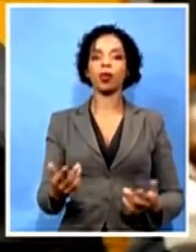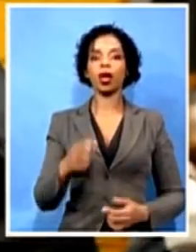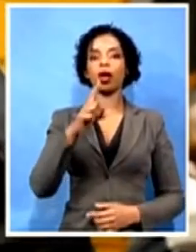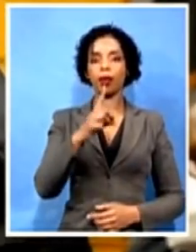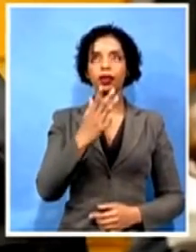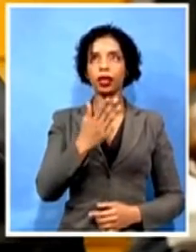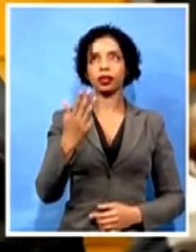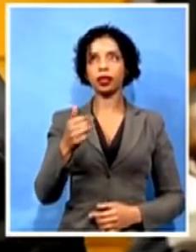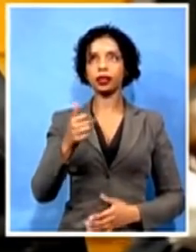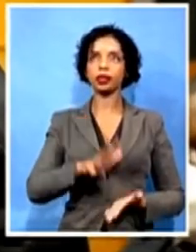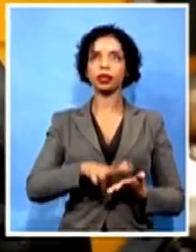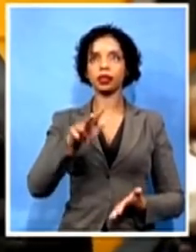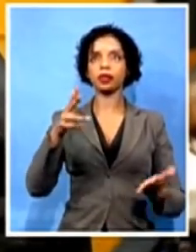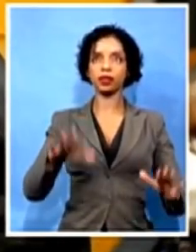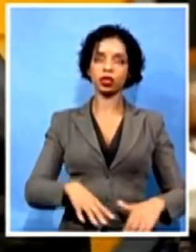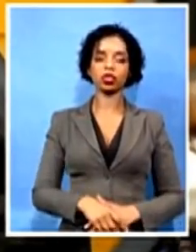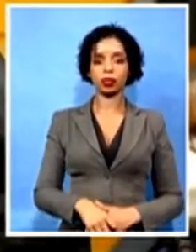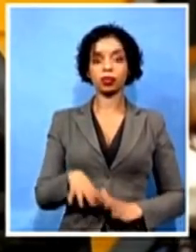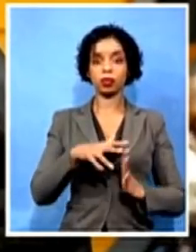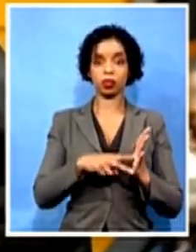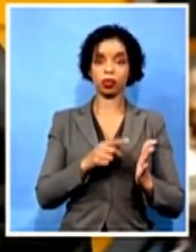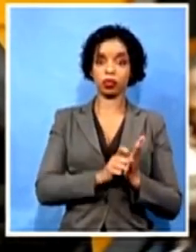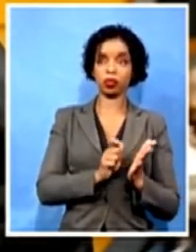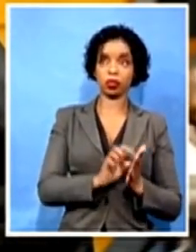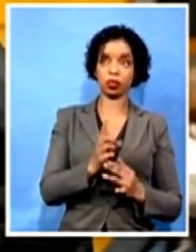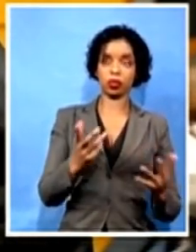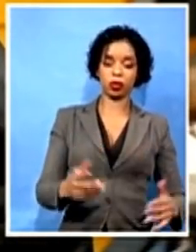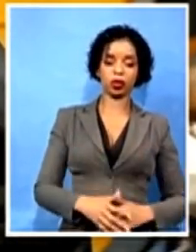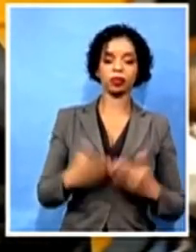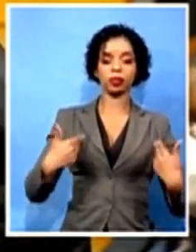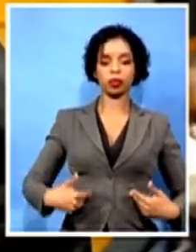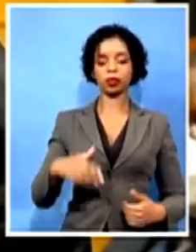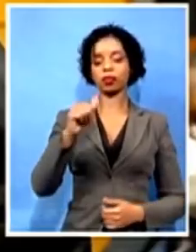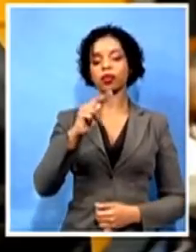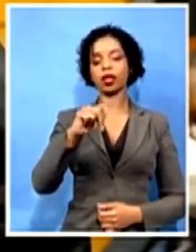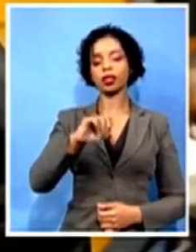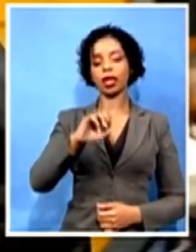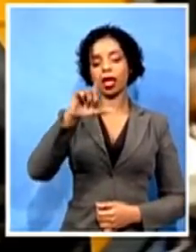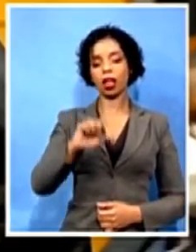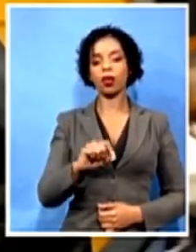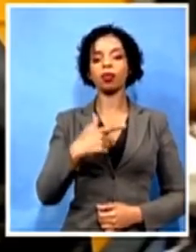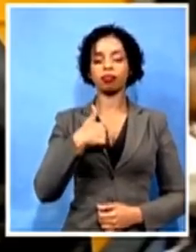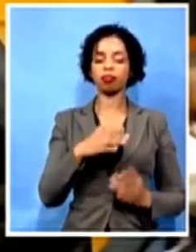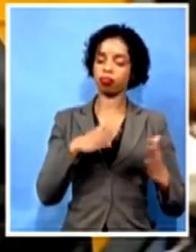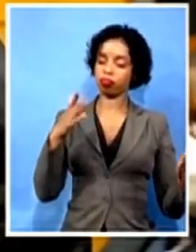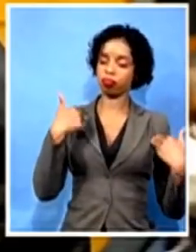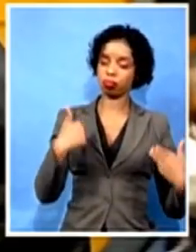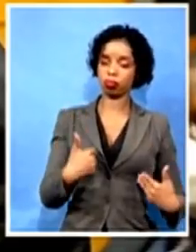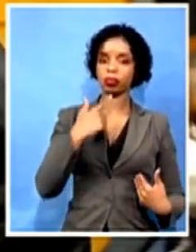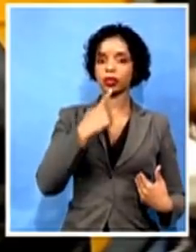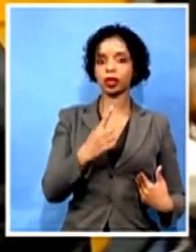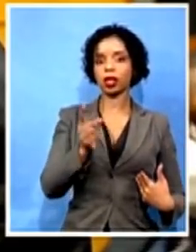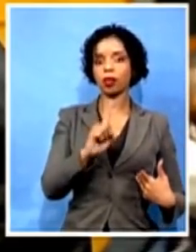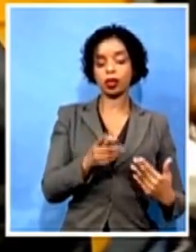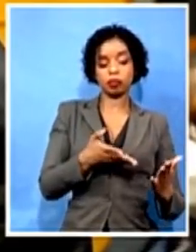follows. I, the undersigned Angelo Agrizzi, do hereby make oath and say that the contents hereof are within my own personal knowledge and belief, save